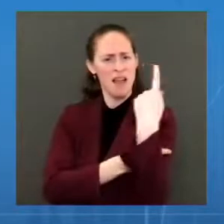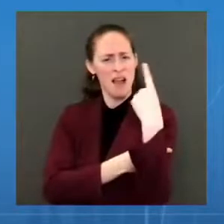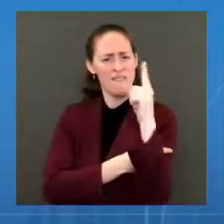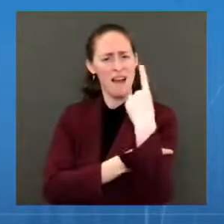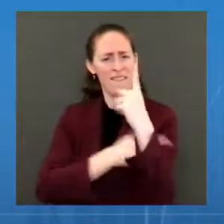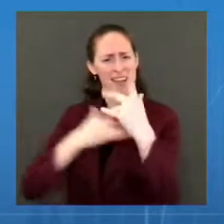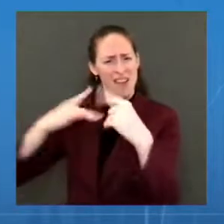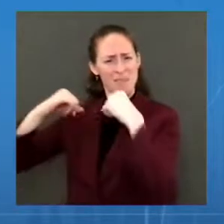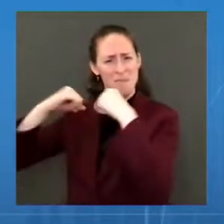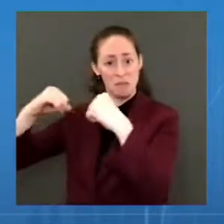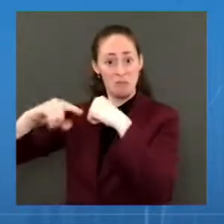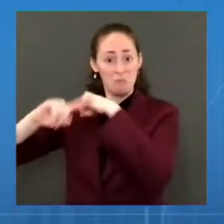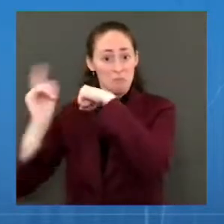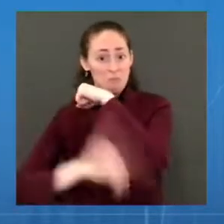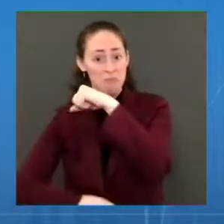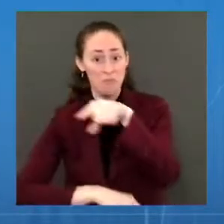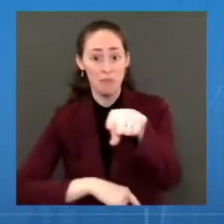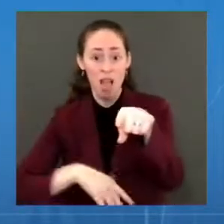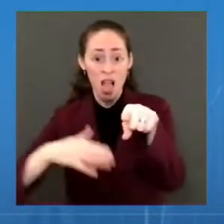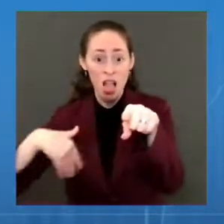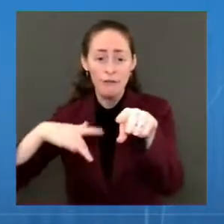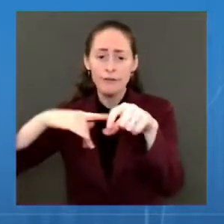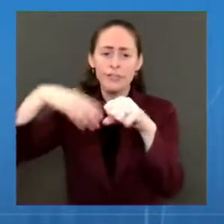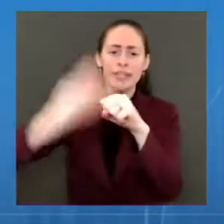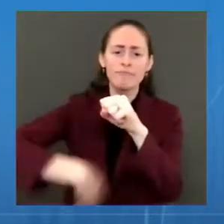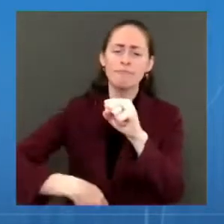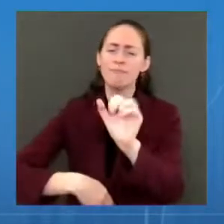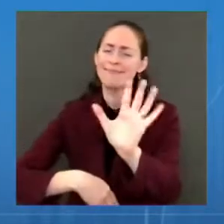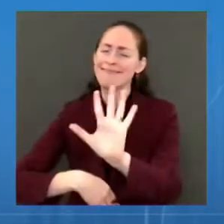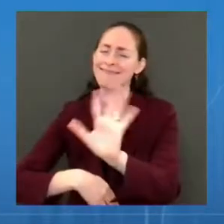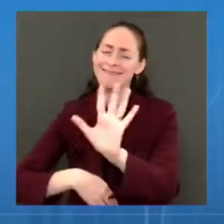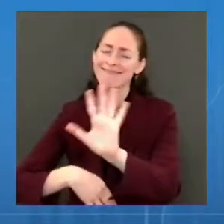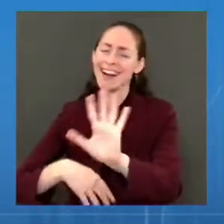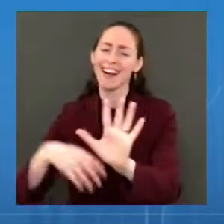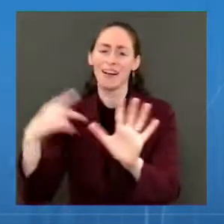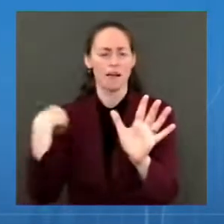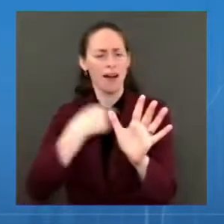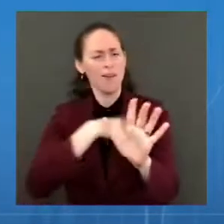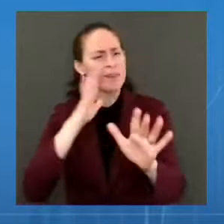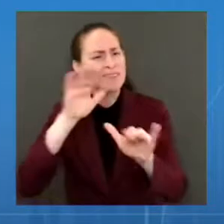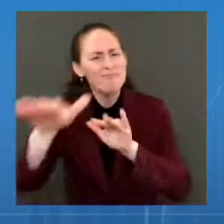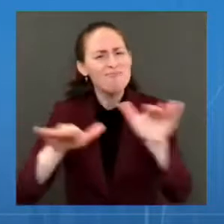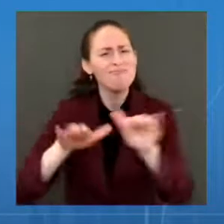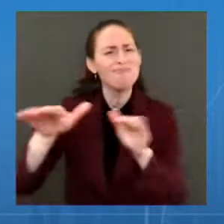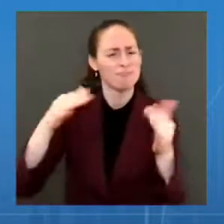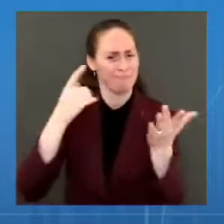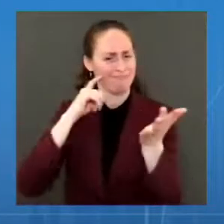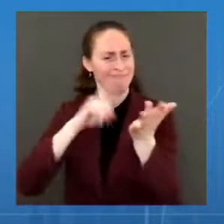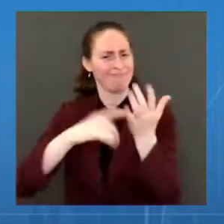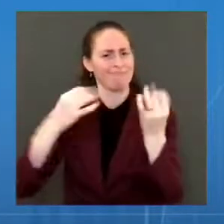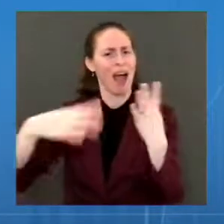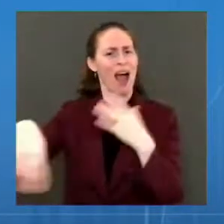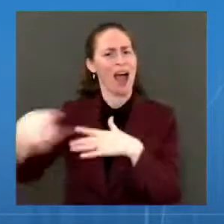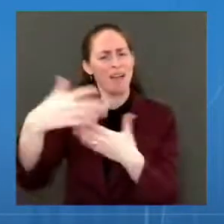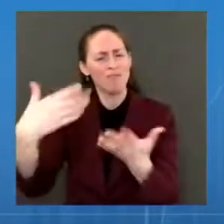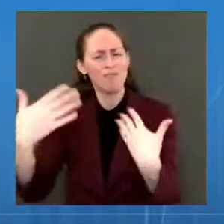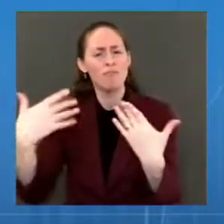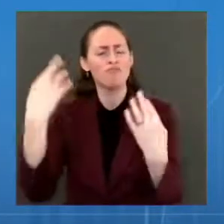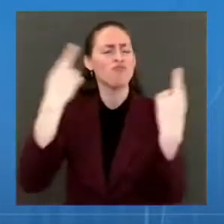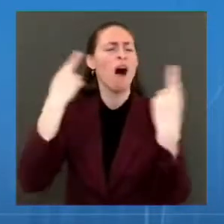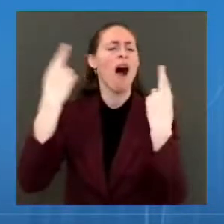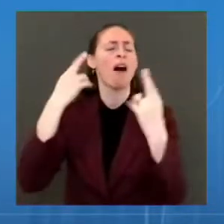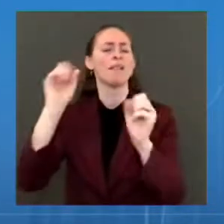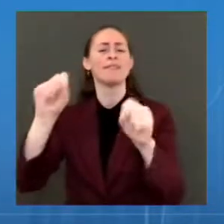or a cliff. We continue to see more and more federal employees getting their shots. And for the small